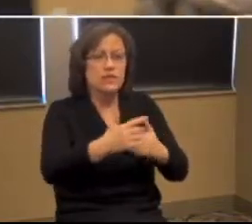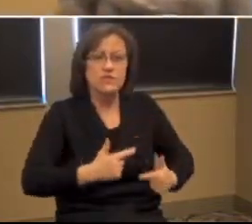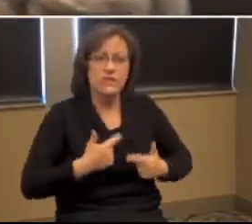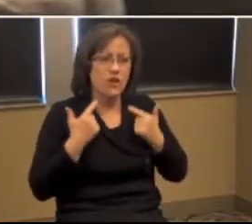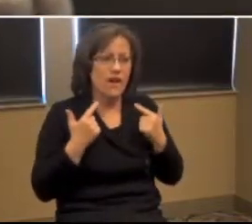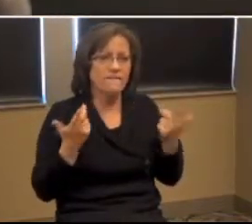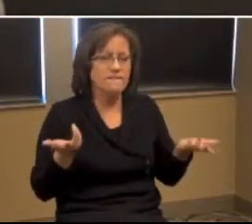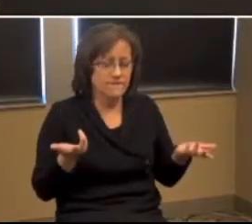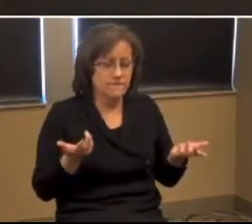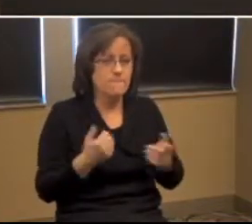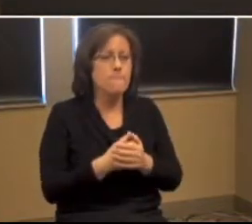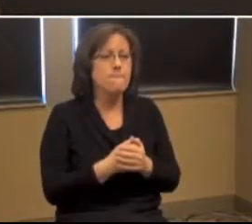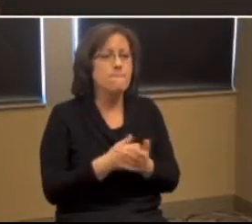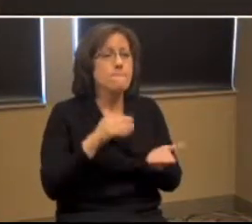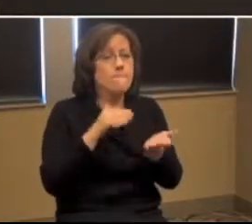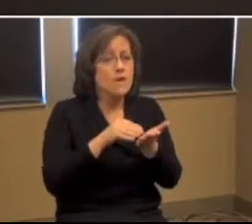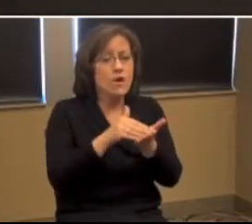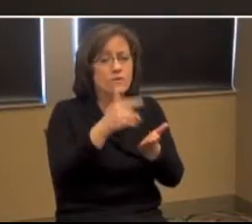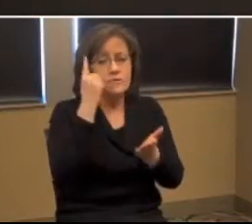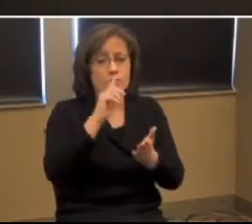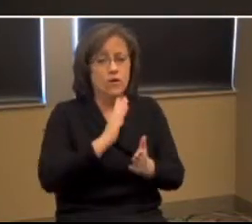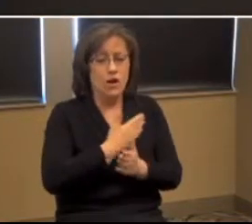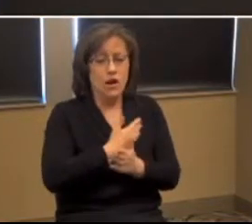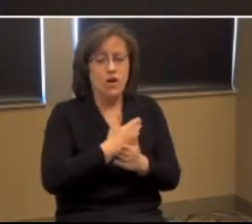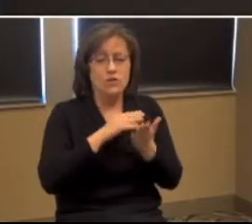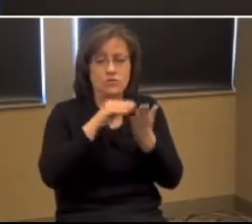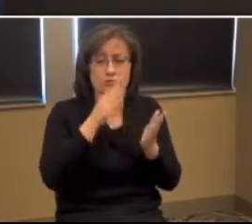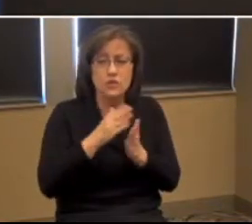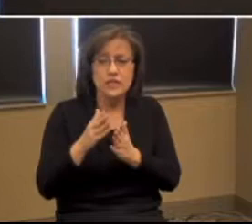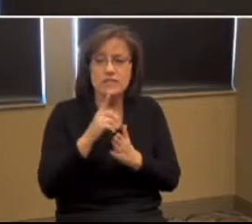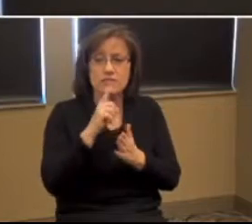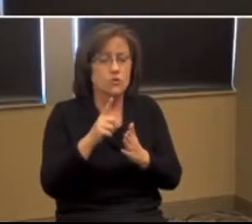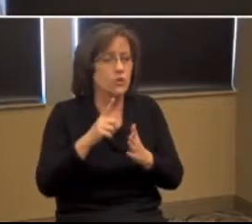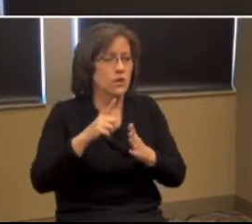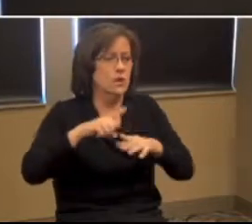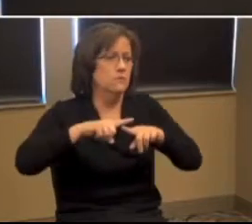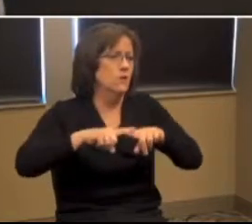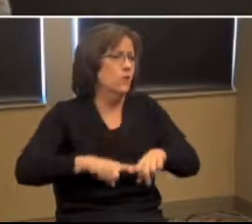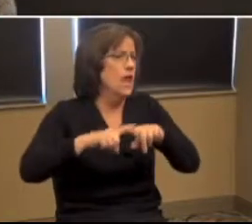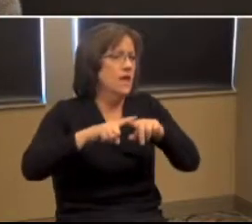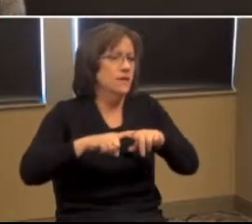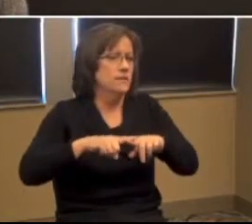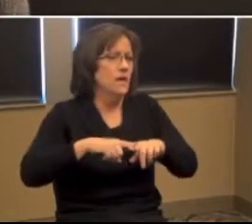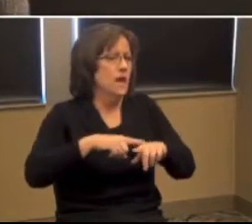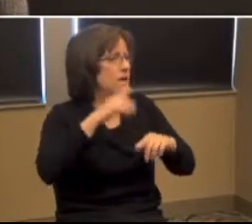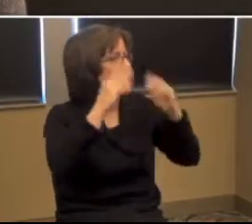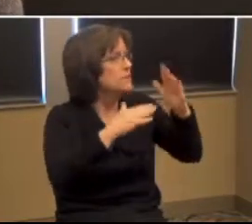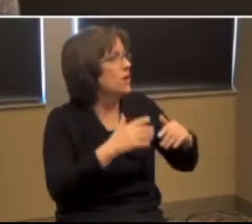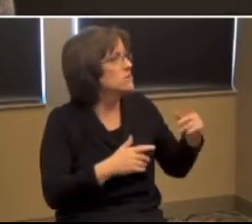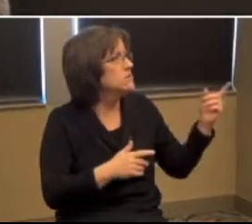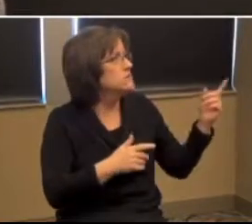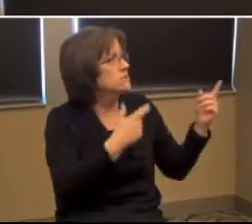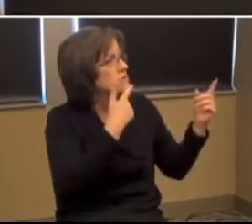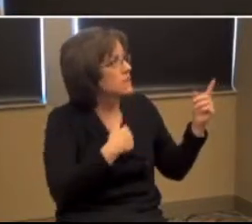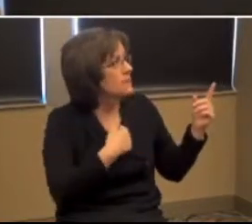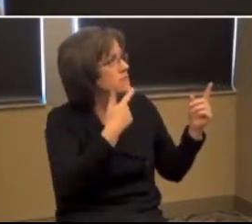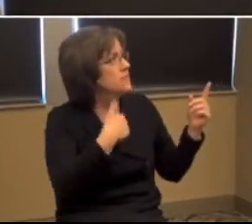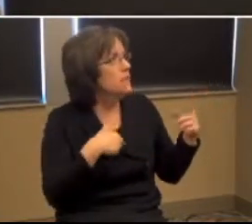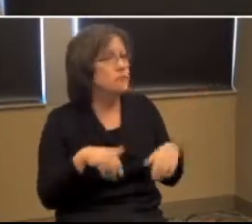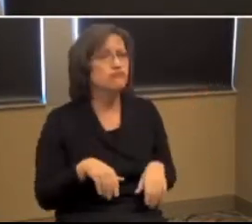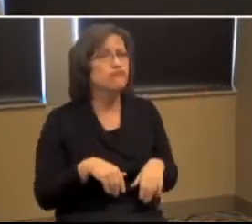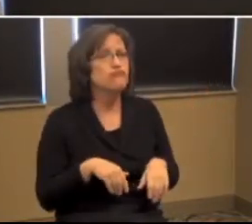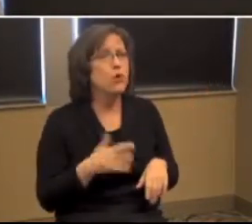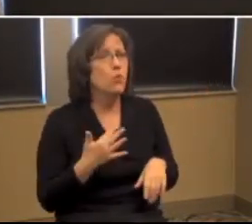And so often for our students, they are very reliant on adult prompting to get through their day. And so this